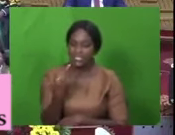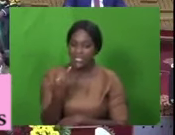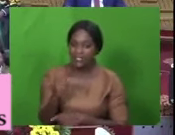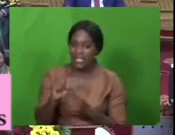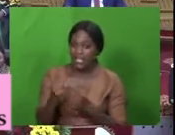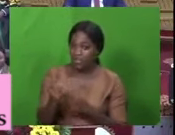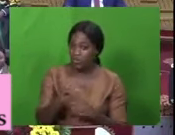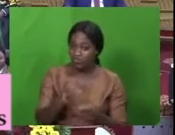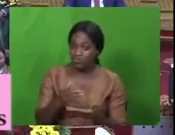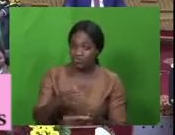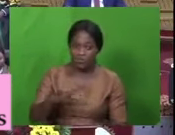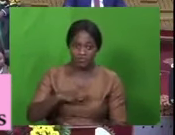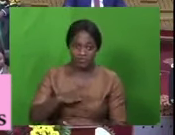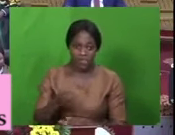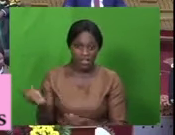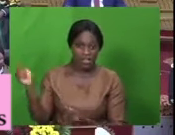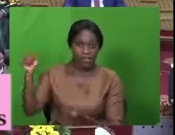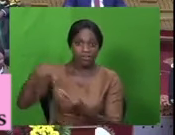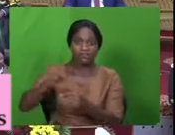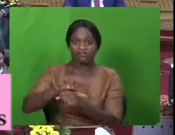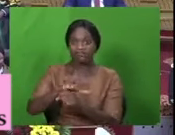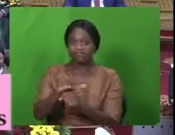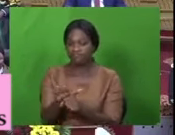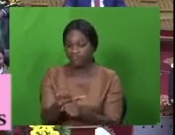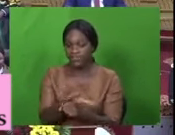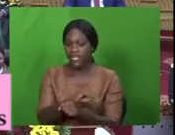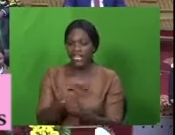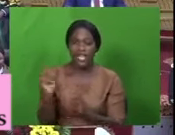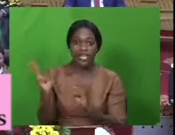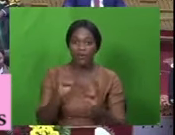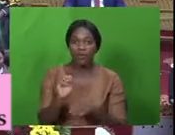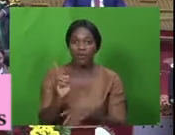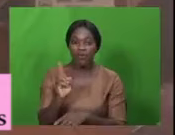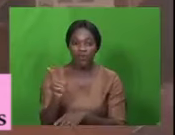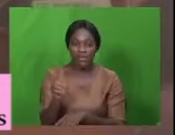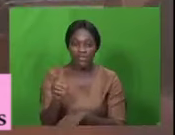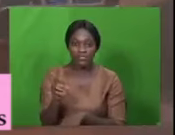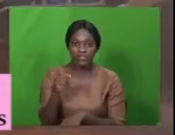until COVID-19 and the war in Ukraine.